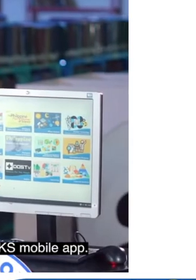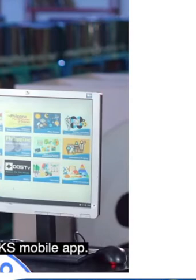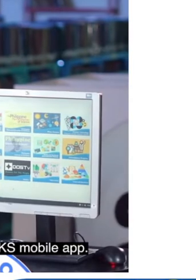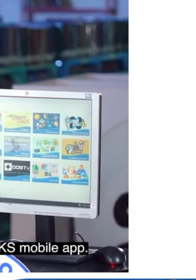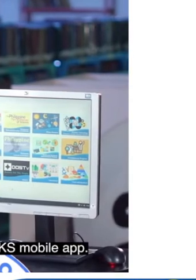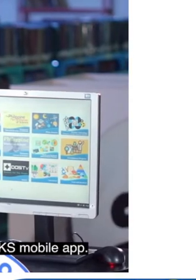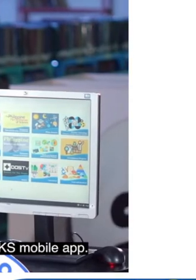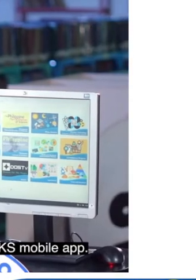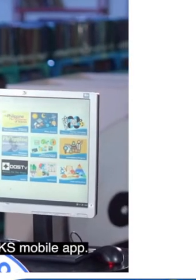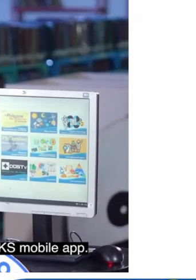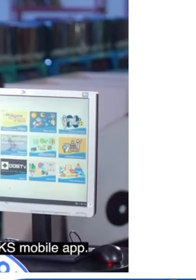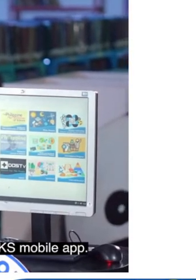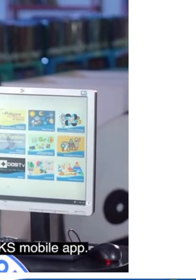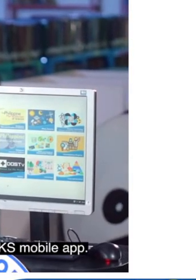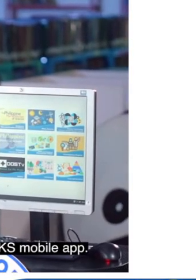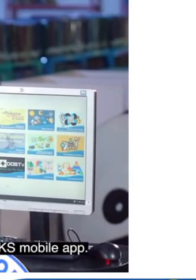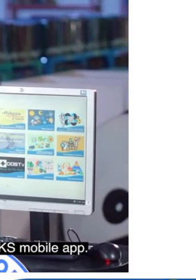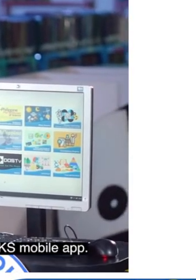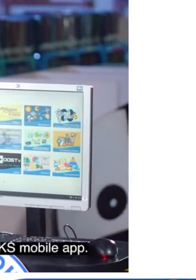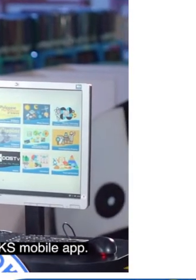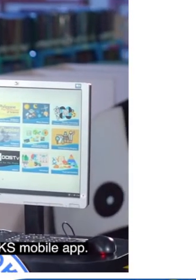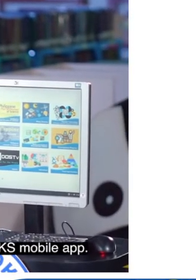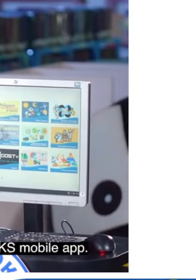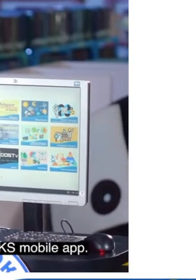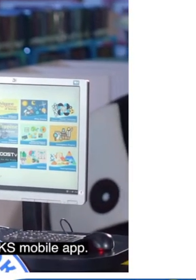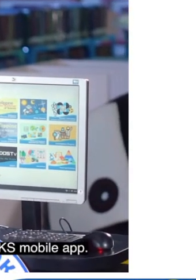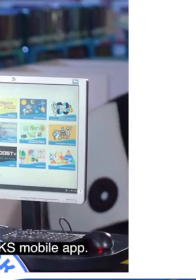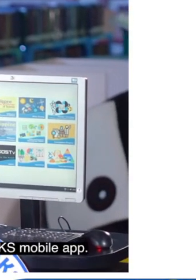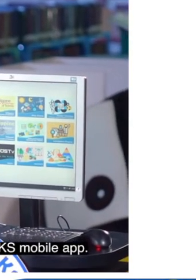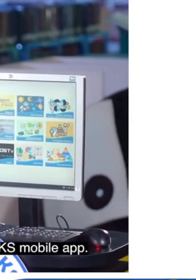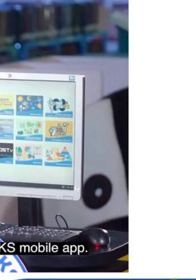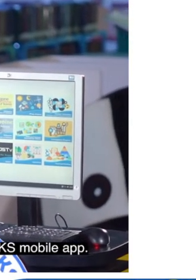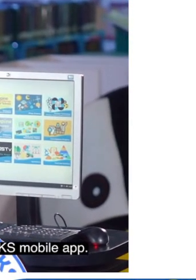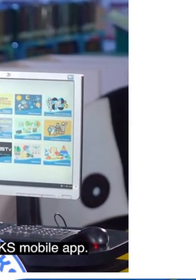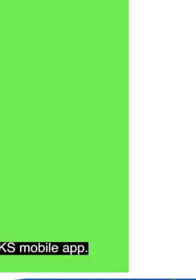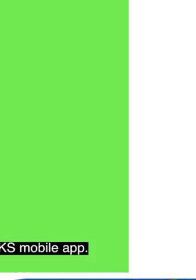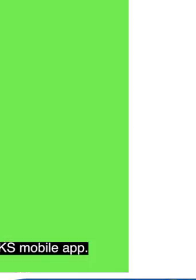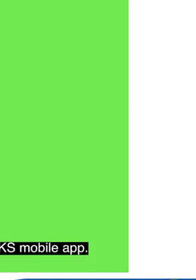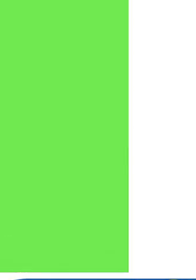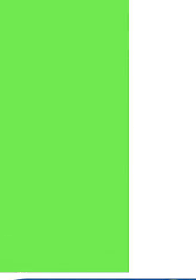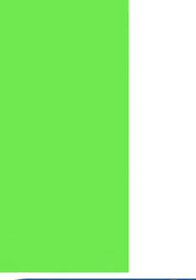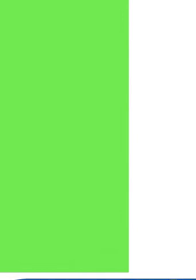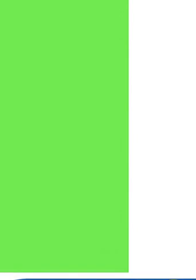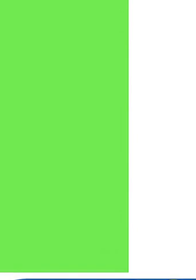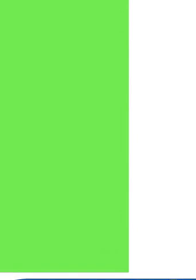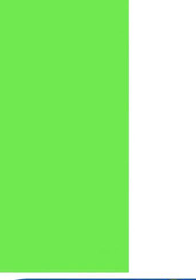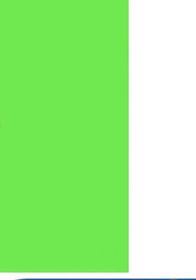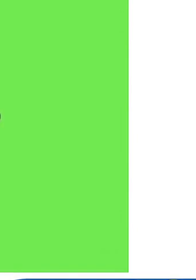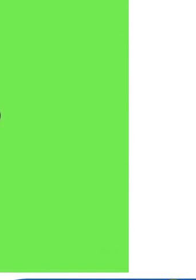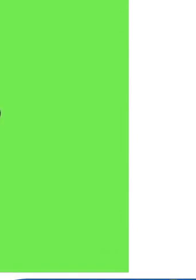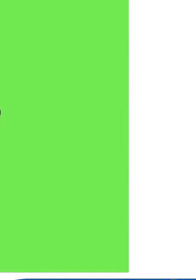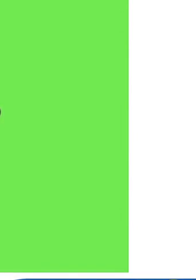For our 10th anniversary, we are excited to launch a new Starbucks mobile app.